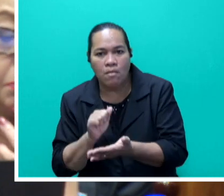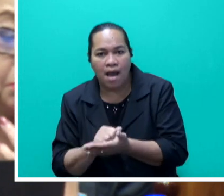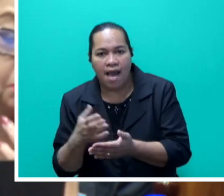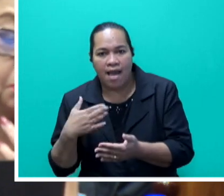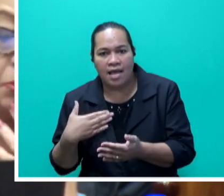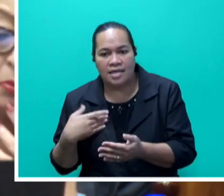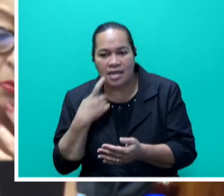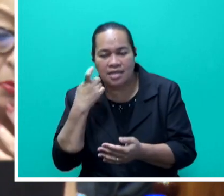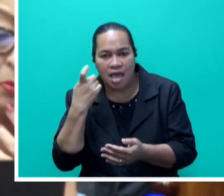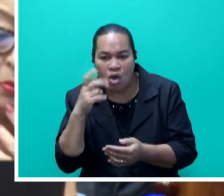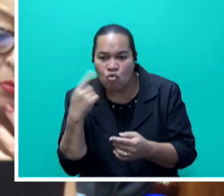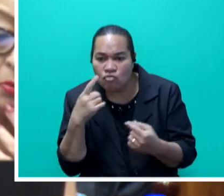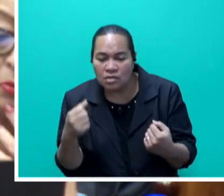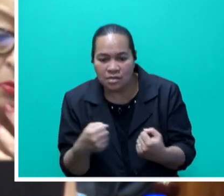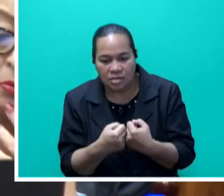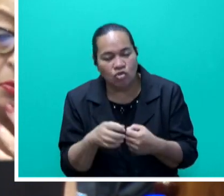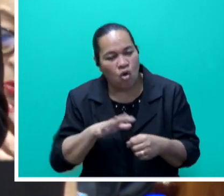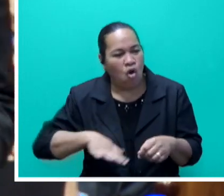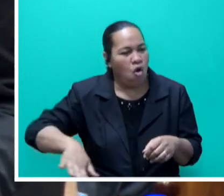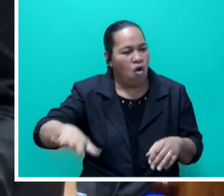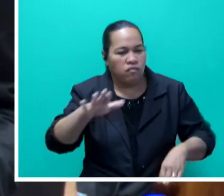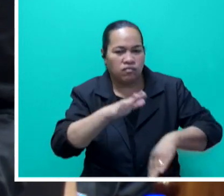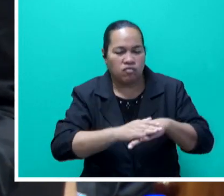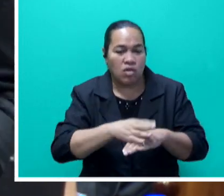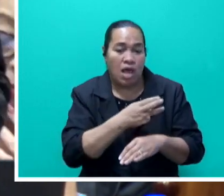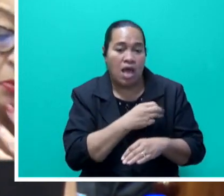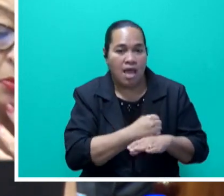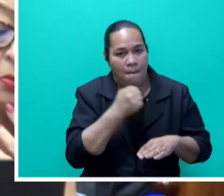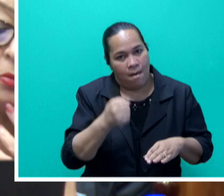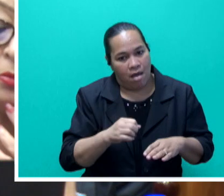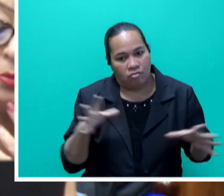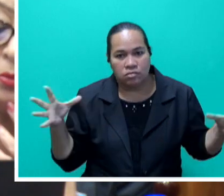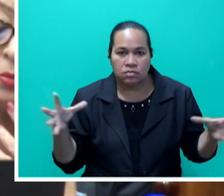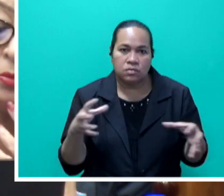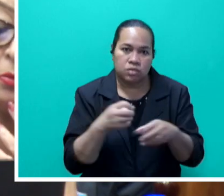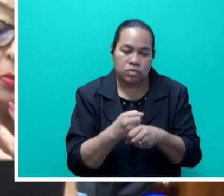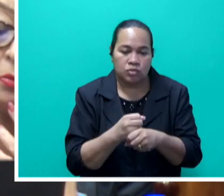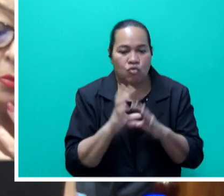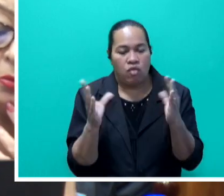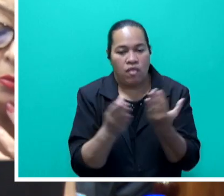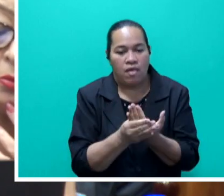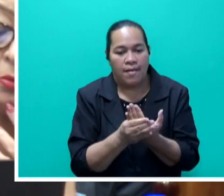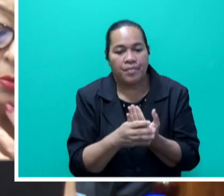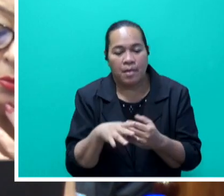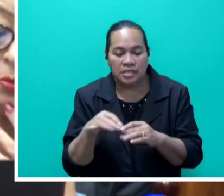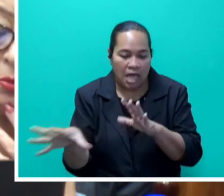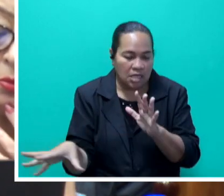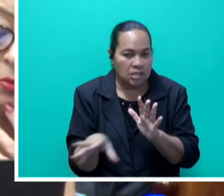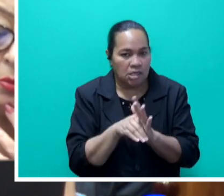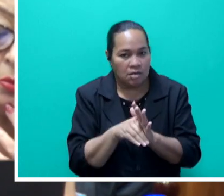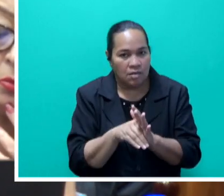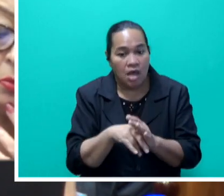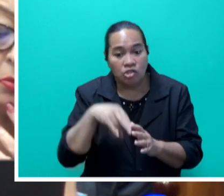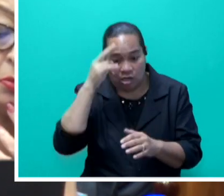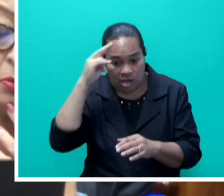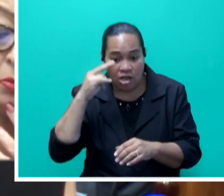possible through a whole-of-government approach, Honourable Speaker, sir. Whilst having a whole-of-government approach is adopting a whole-of-nation approach,